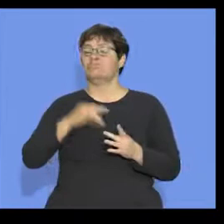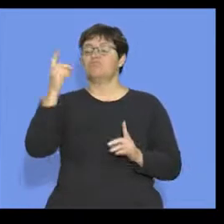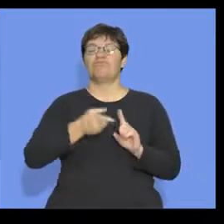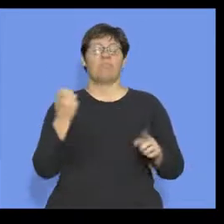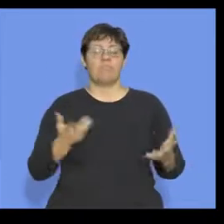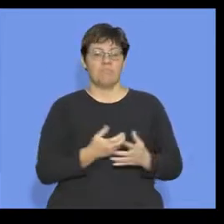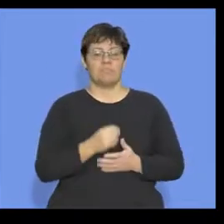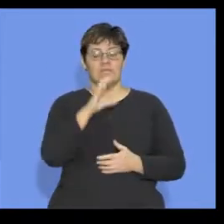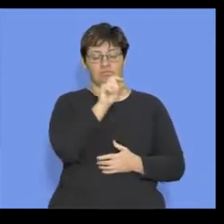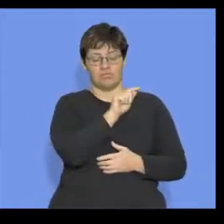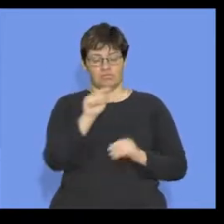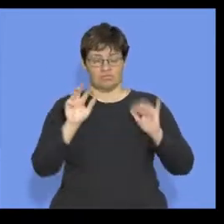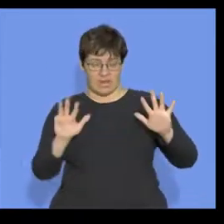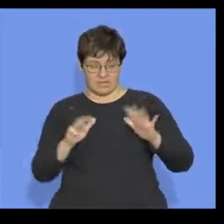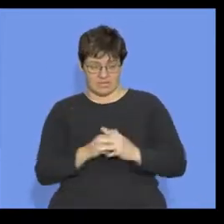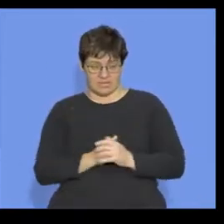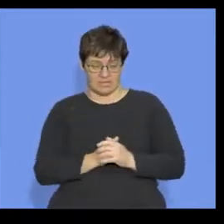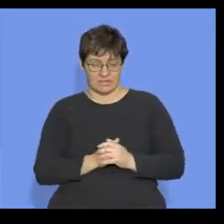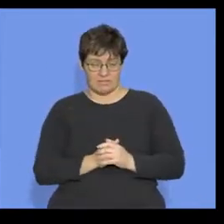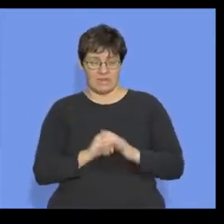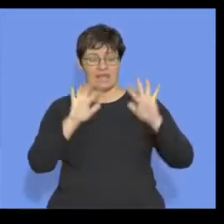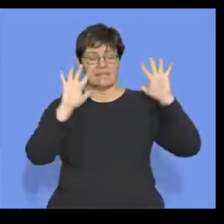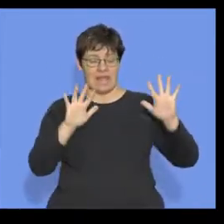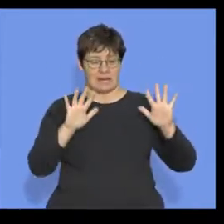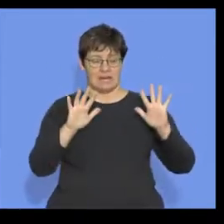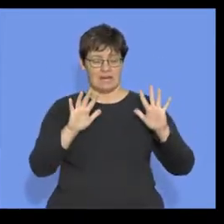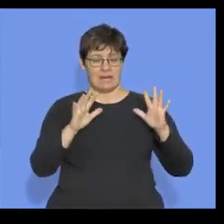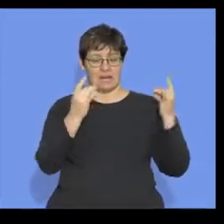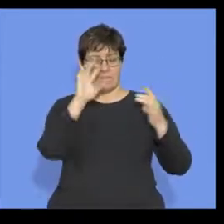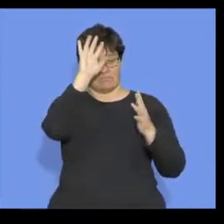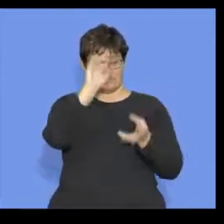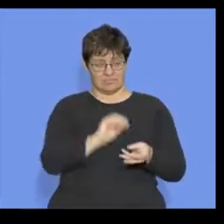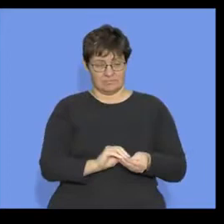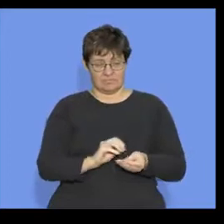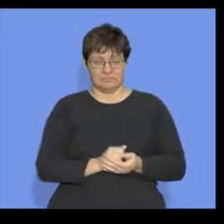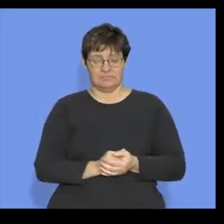4 digits? From 0 to 9. In 0 to 9, we're talking about 10 digits, numbers.